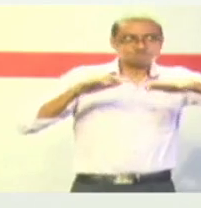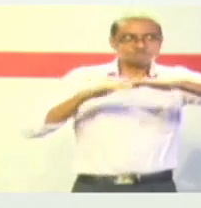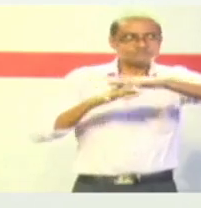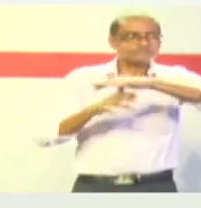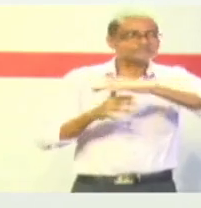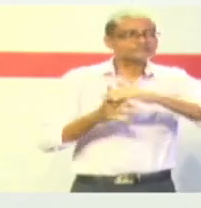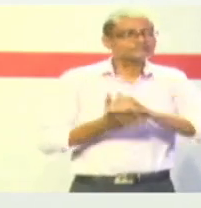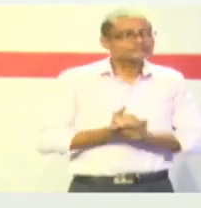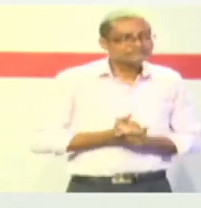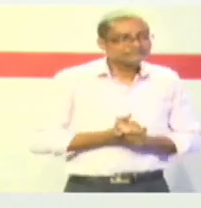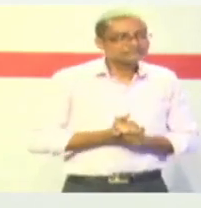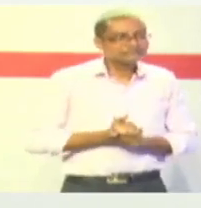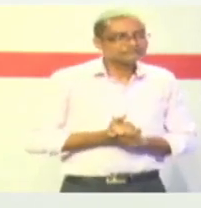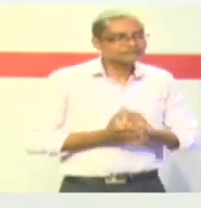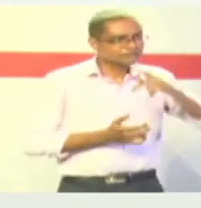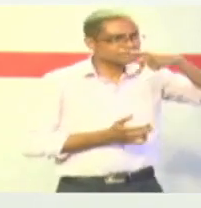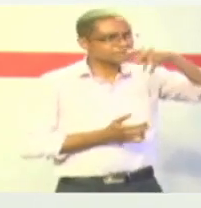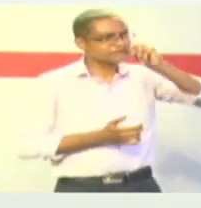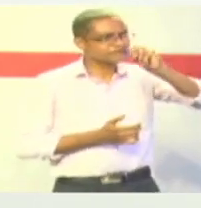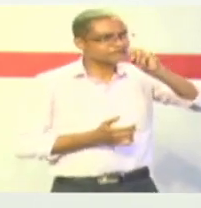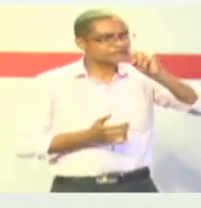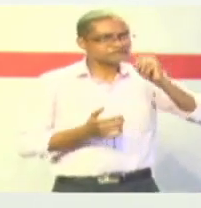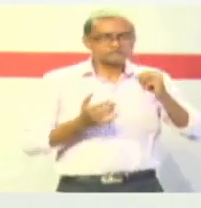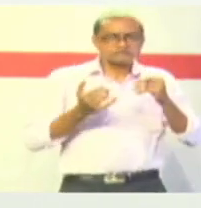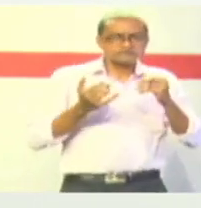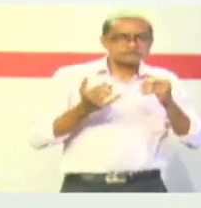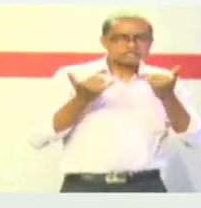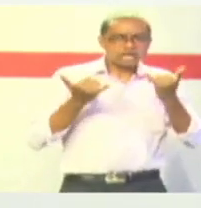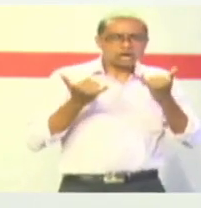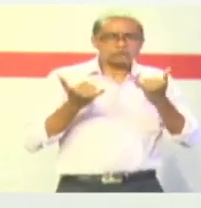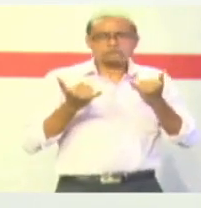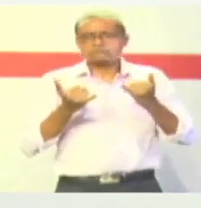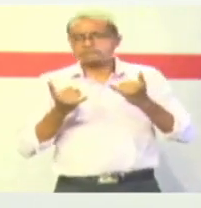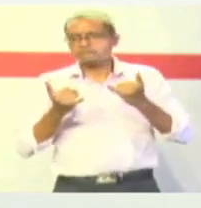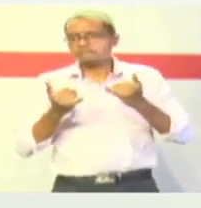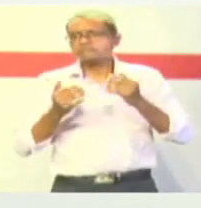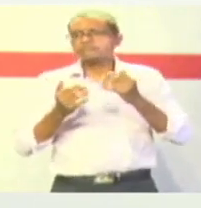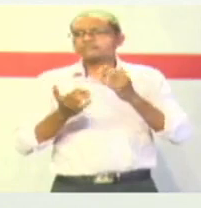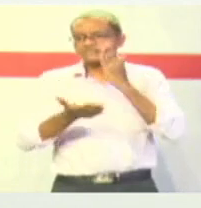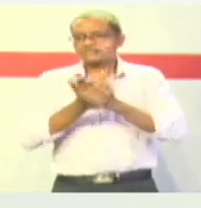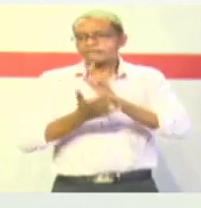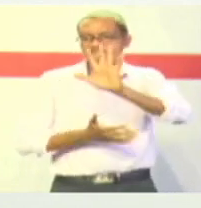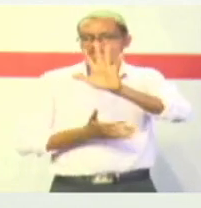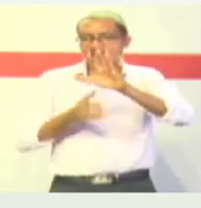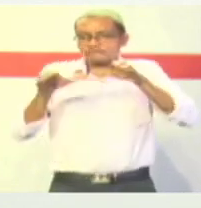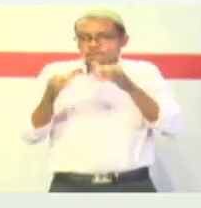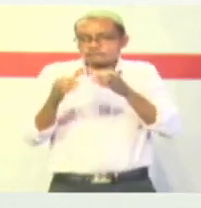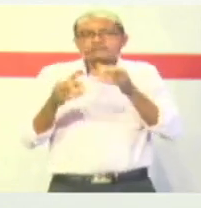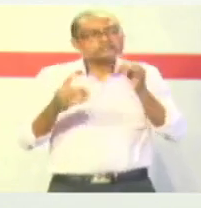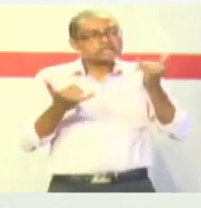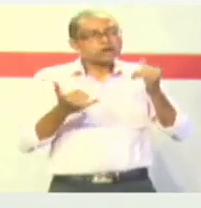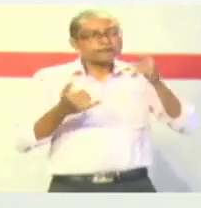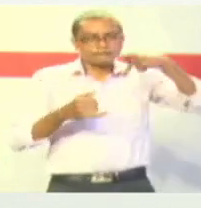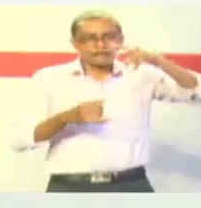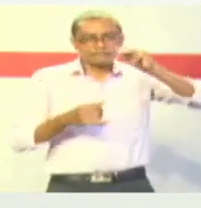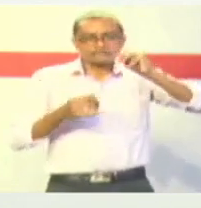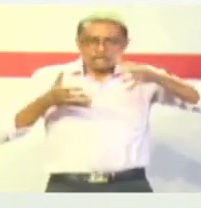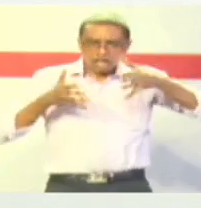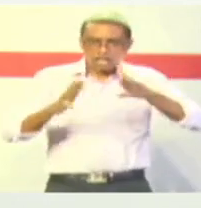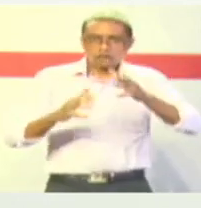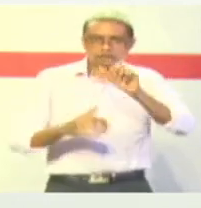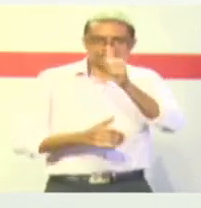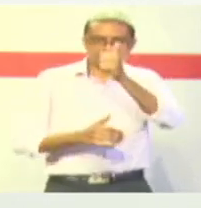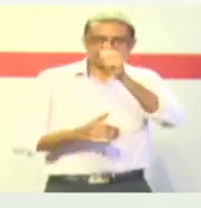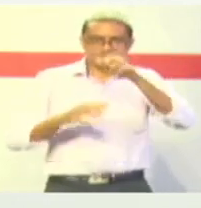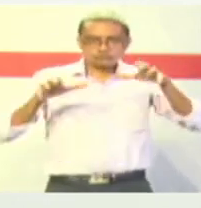Minister would have just gone from 5 to 10 in terms of congregation to give a little ease. But I mean, 10, that is a small change.